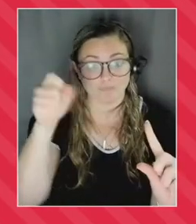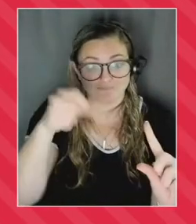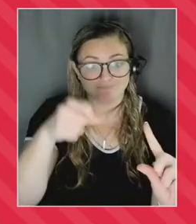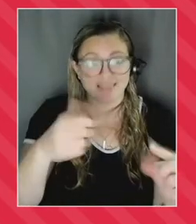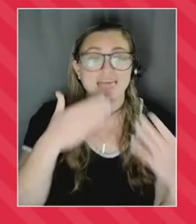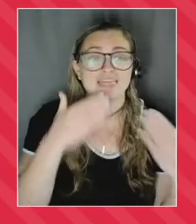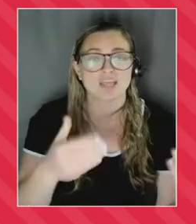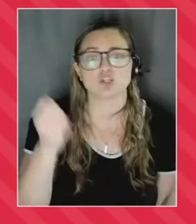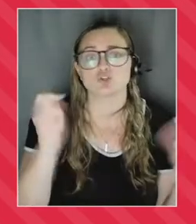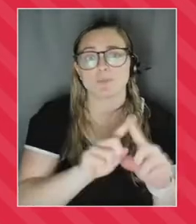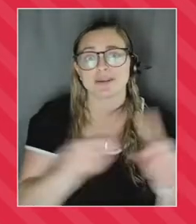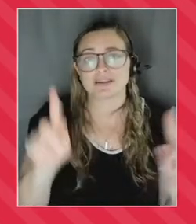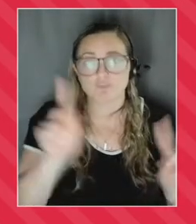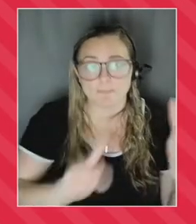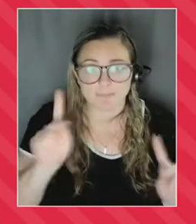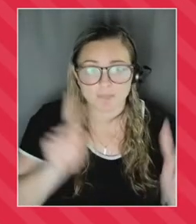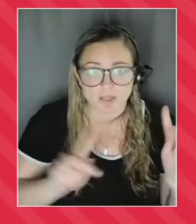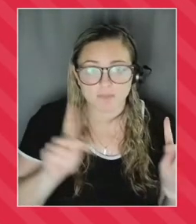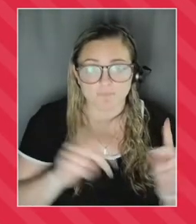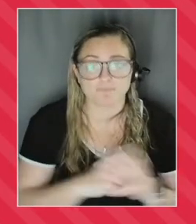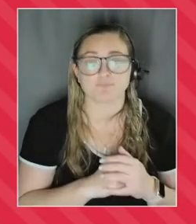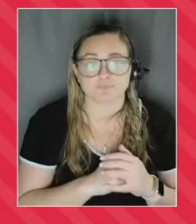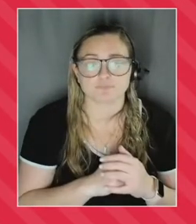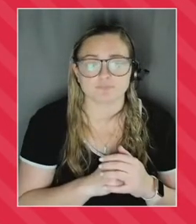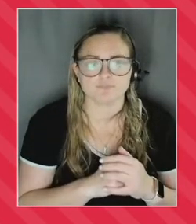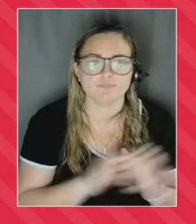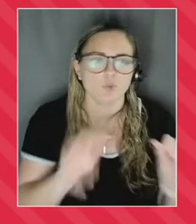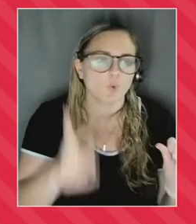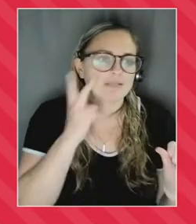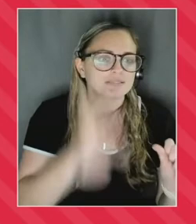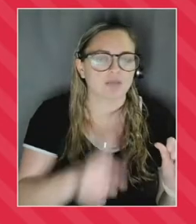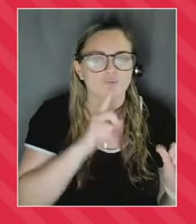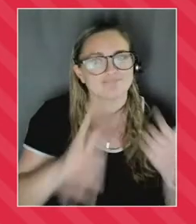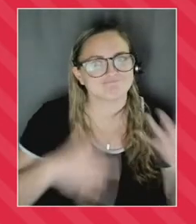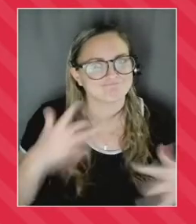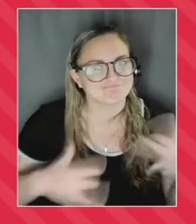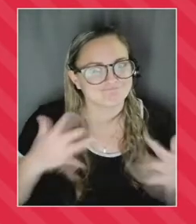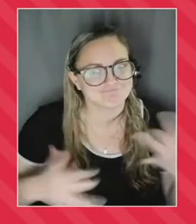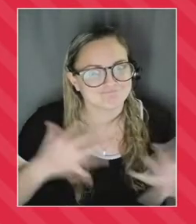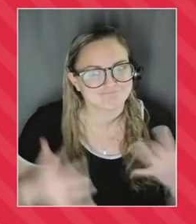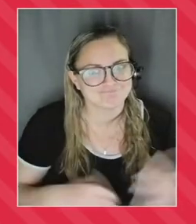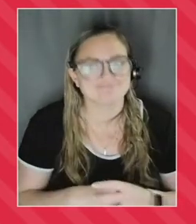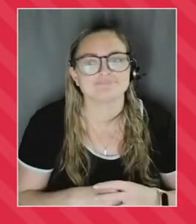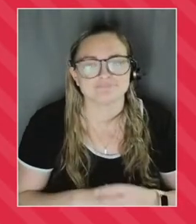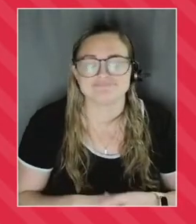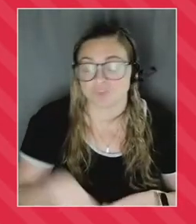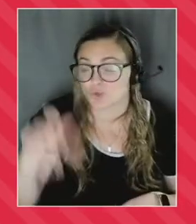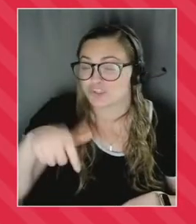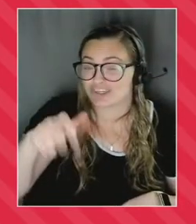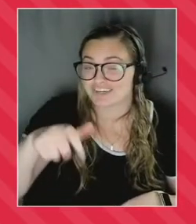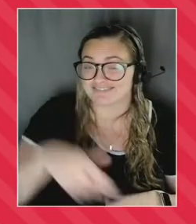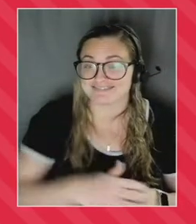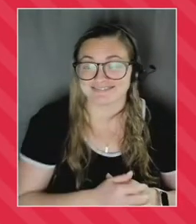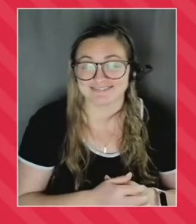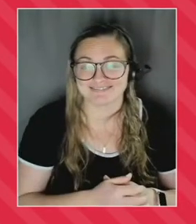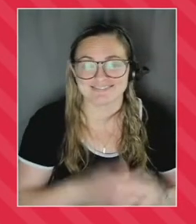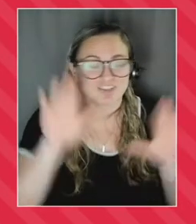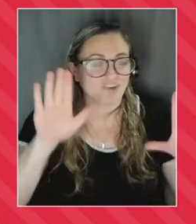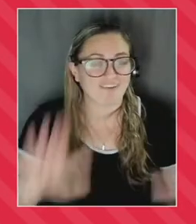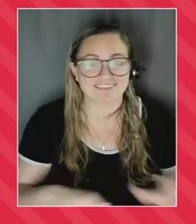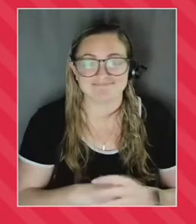so many people. As you can see, I'm really excited about this program. Yeah, and you should be. It's great.